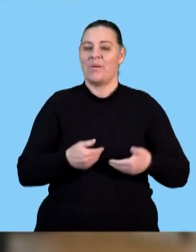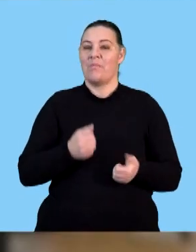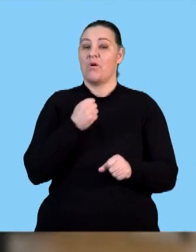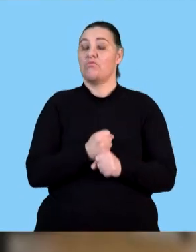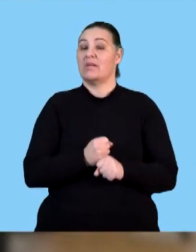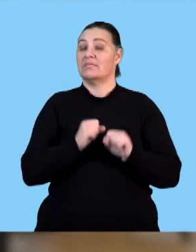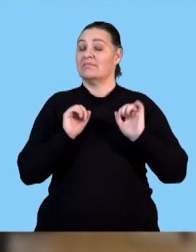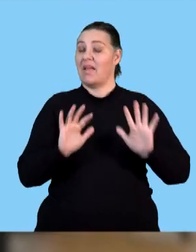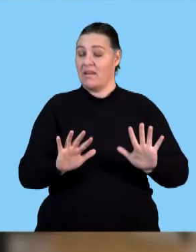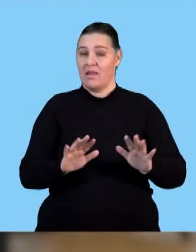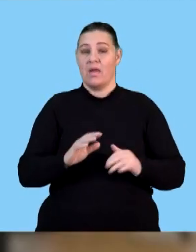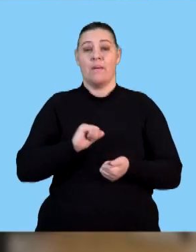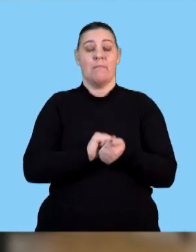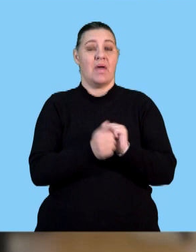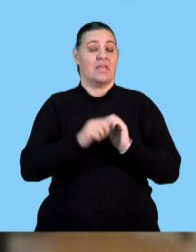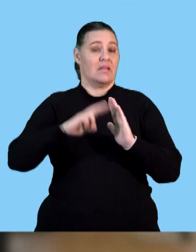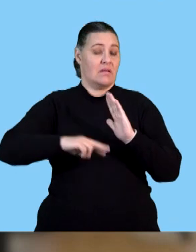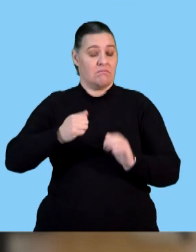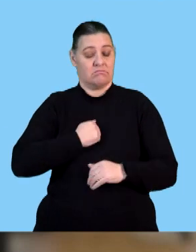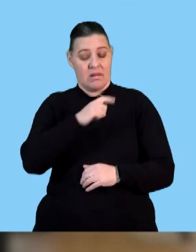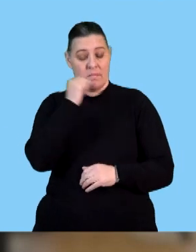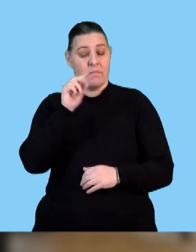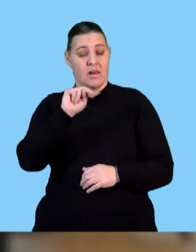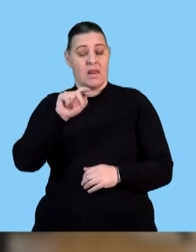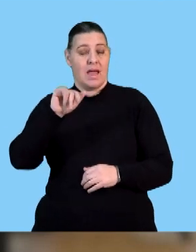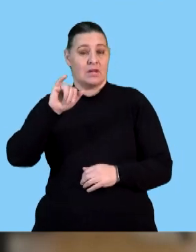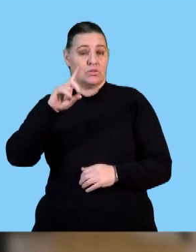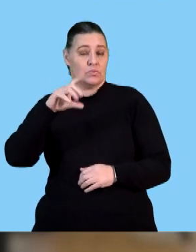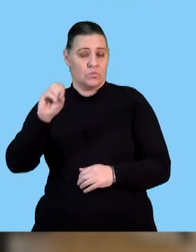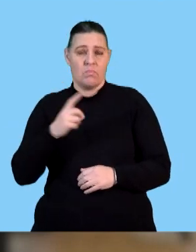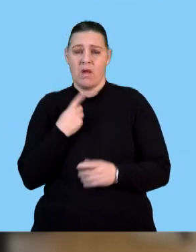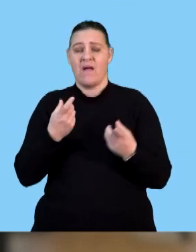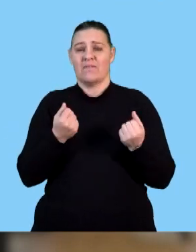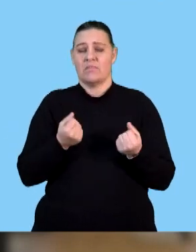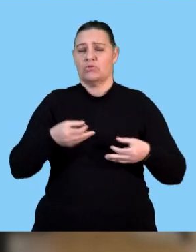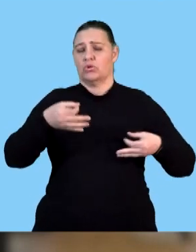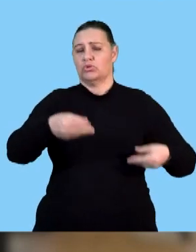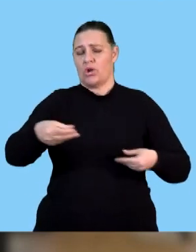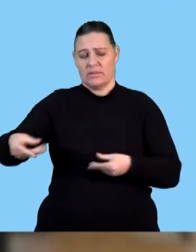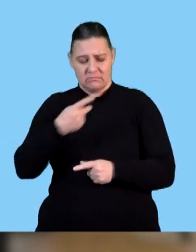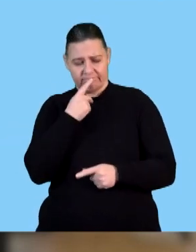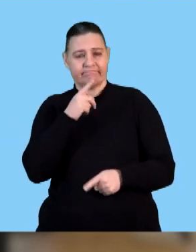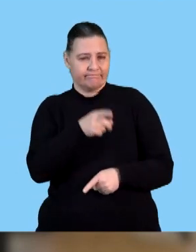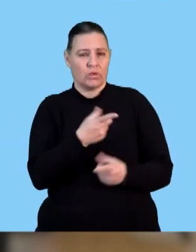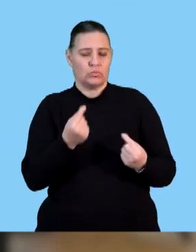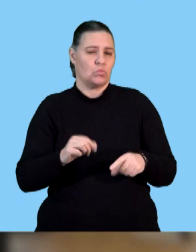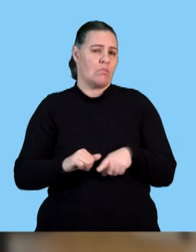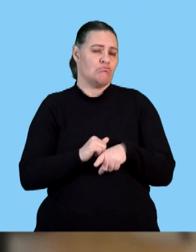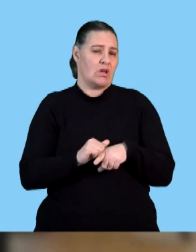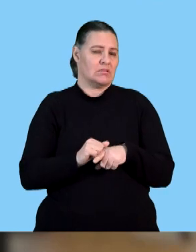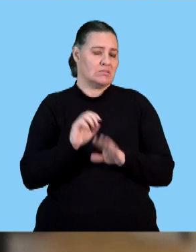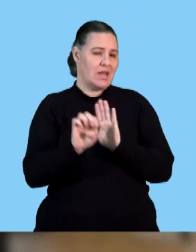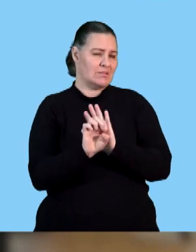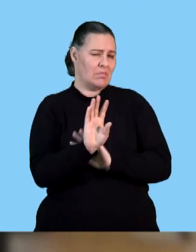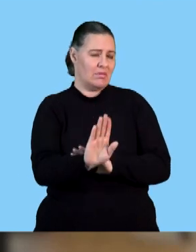Welcome to Grade 10 Maths Literacy. My name is Sushen Naidu. I'm talking to you guys about financial documents. Let's get into some practice examples.